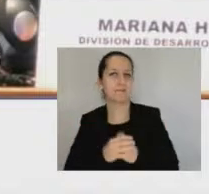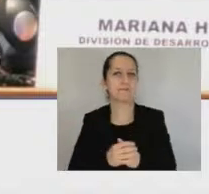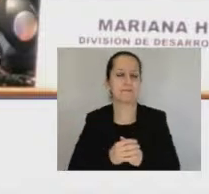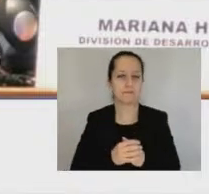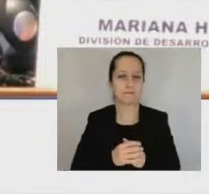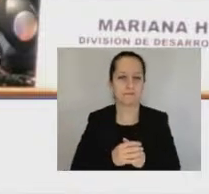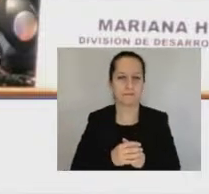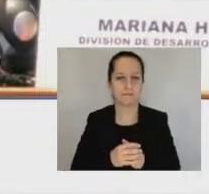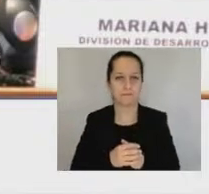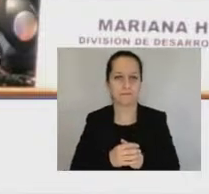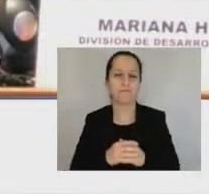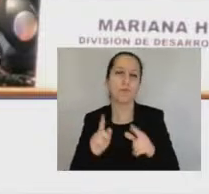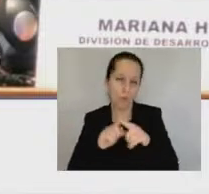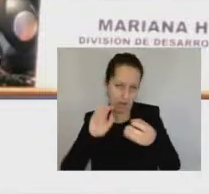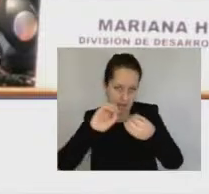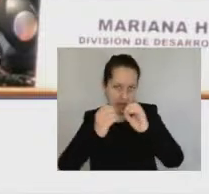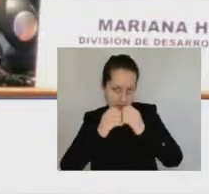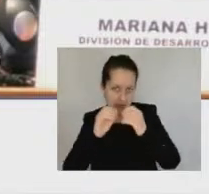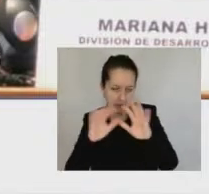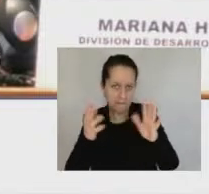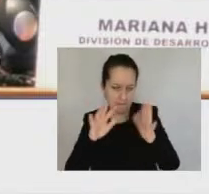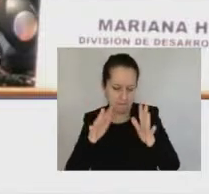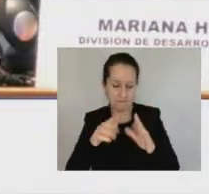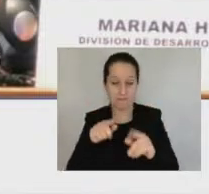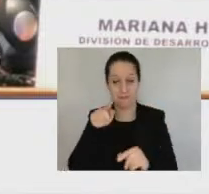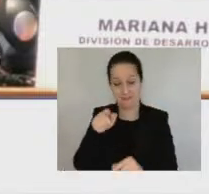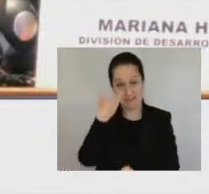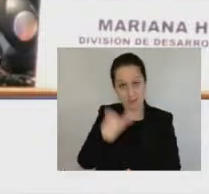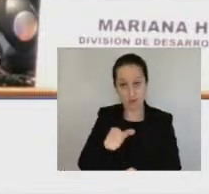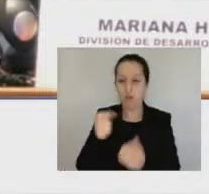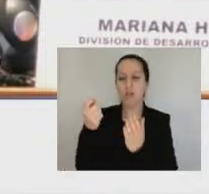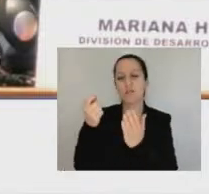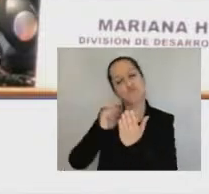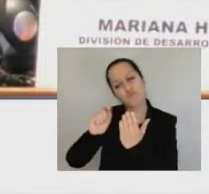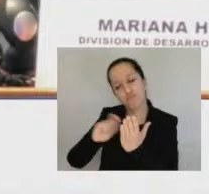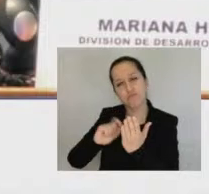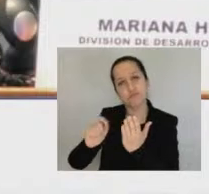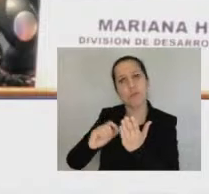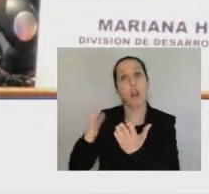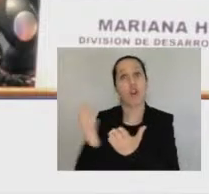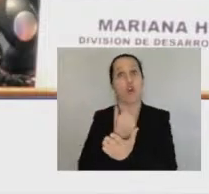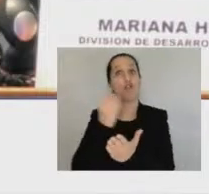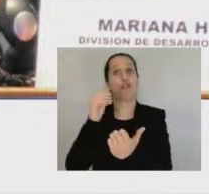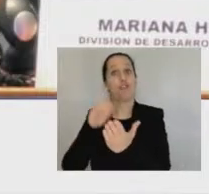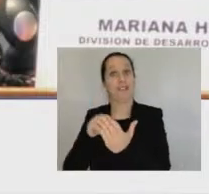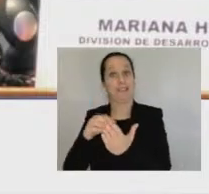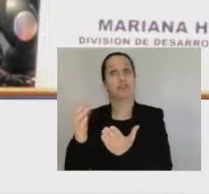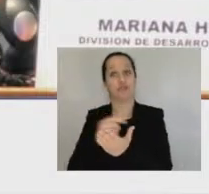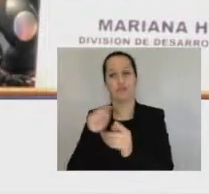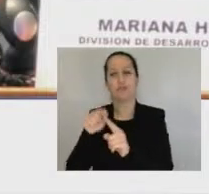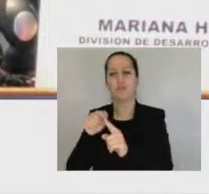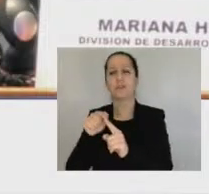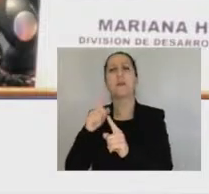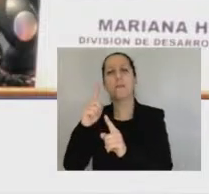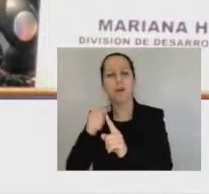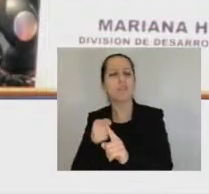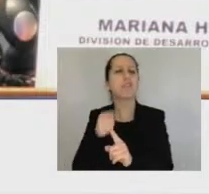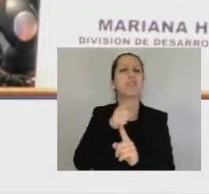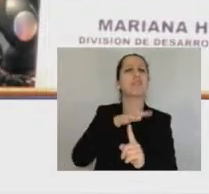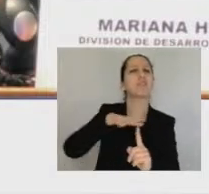is modeled, a regression is done between the result, the outcome of the student, and